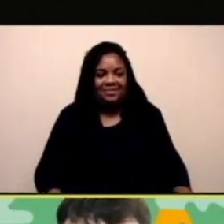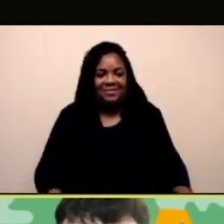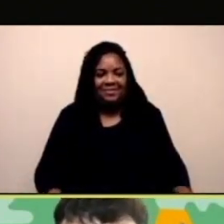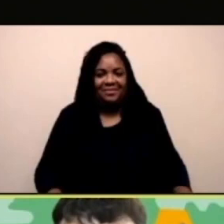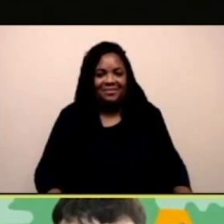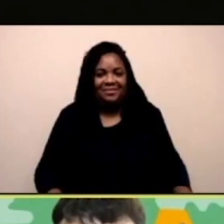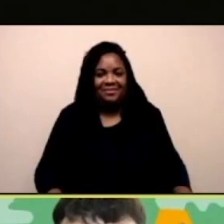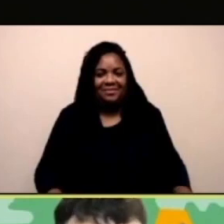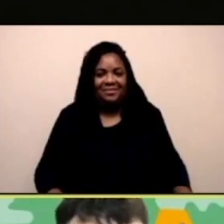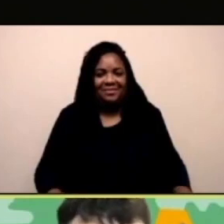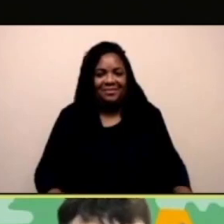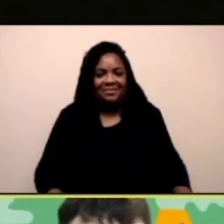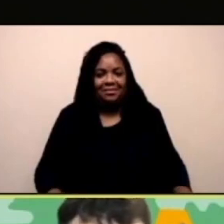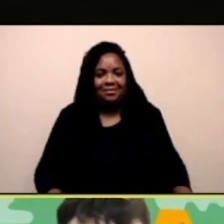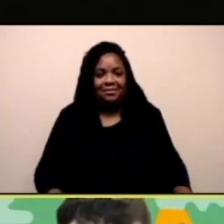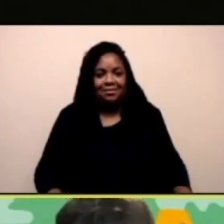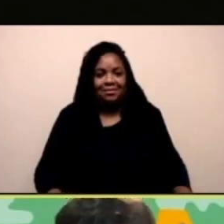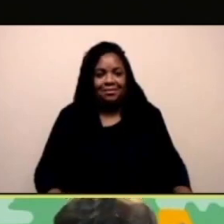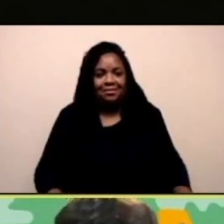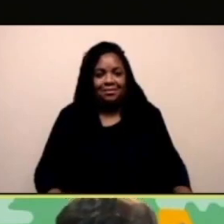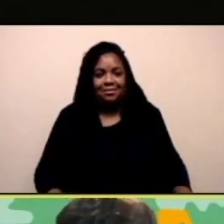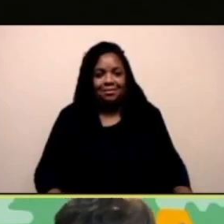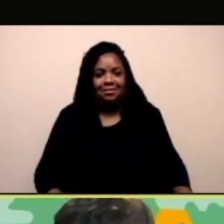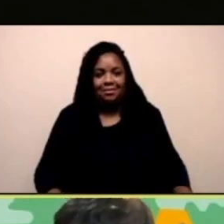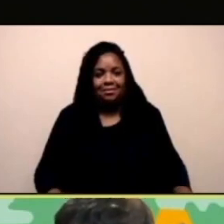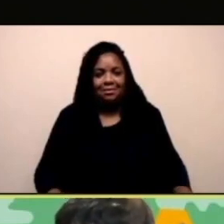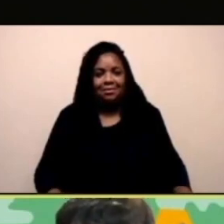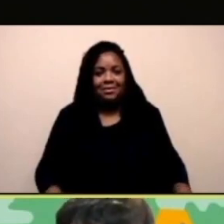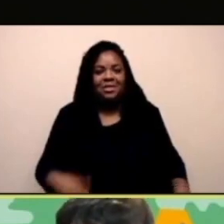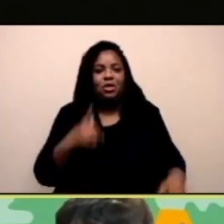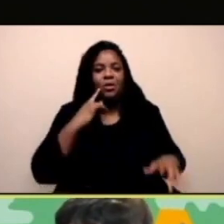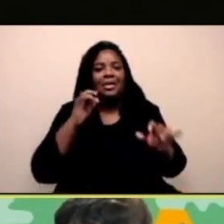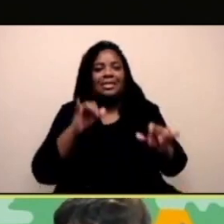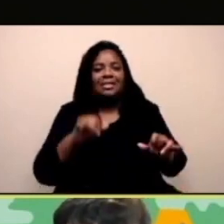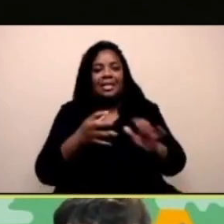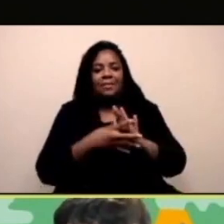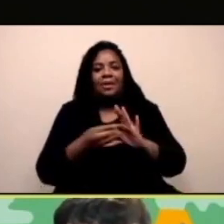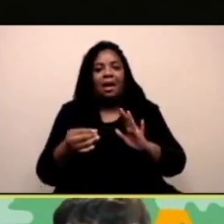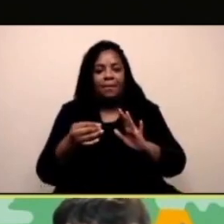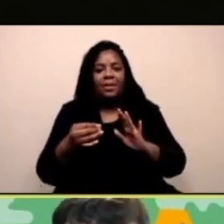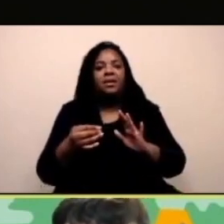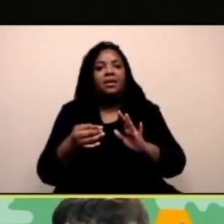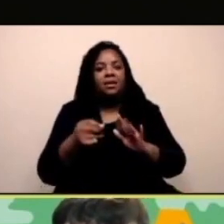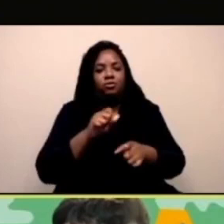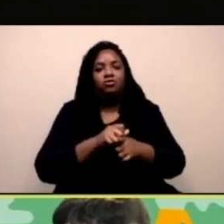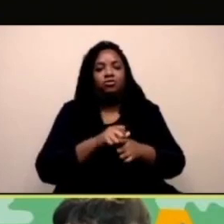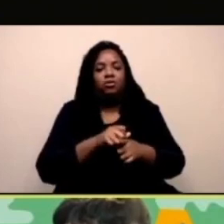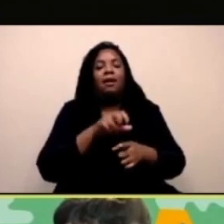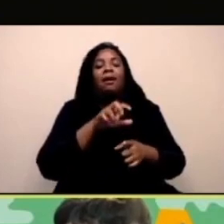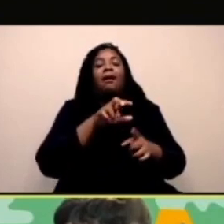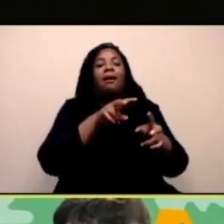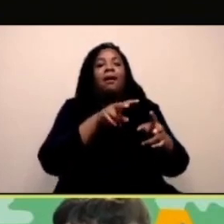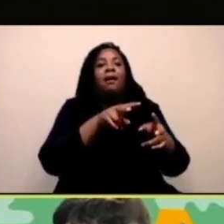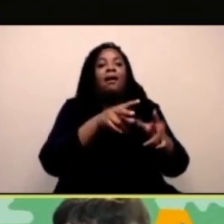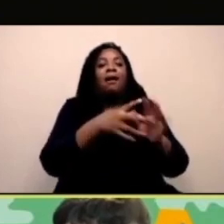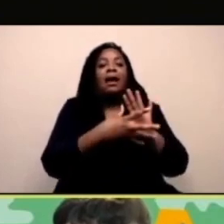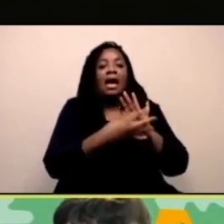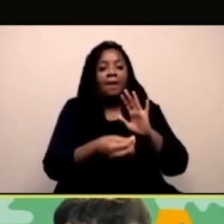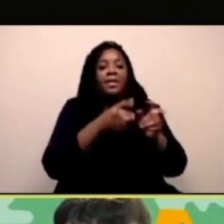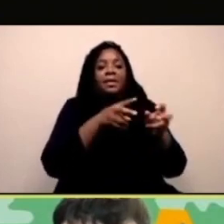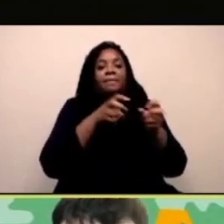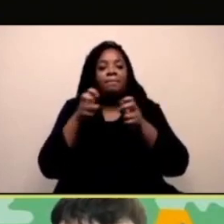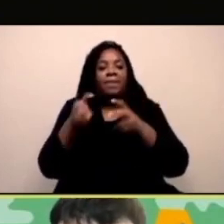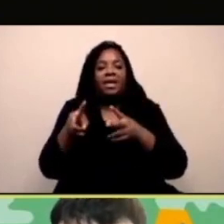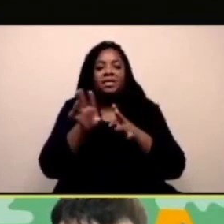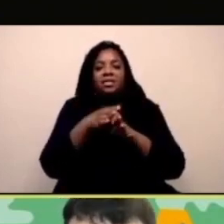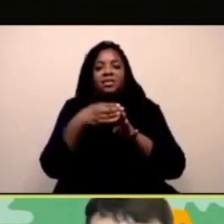Fill that in. Maybe I'll just use my same duplicate trick. So copy, paste, flip.